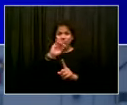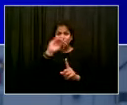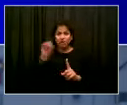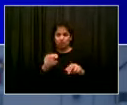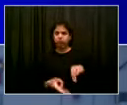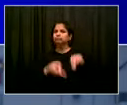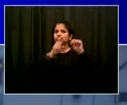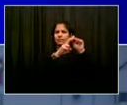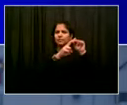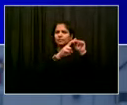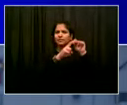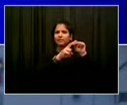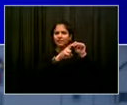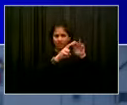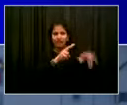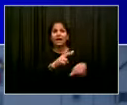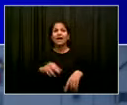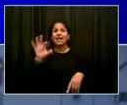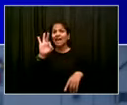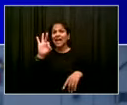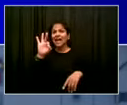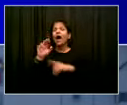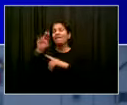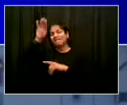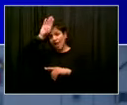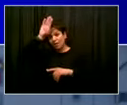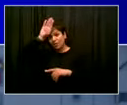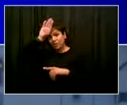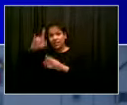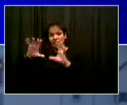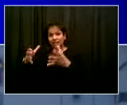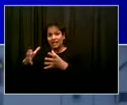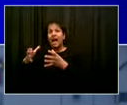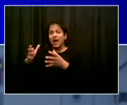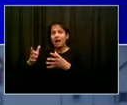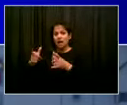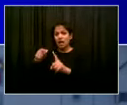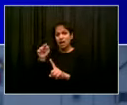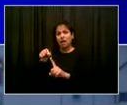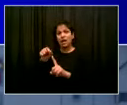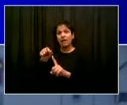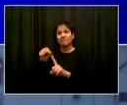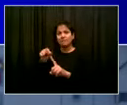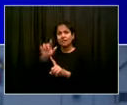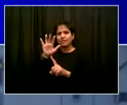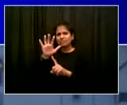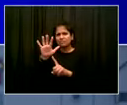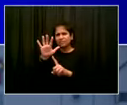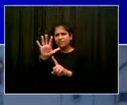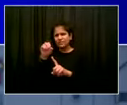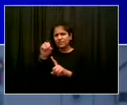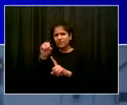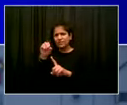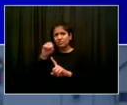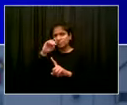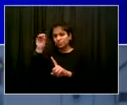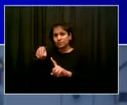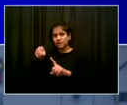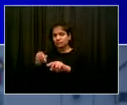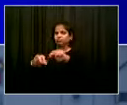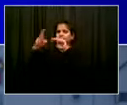department, the firefighting side of fire department, from 58% to 88%. EMS from 61% to